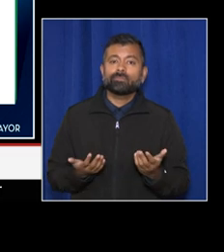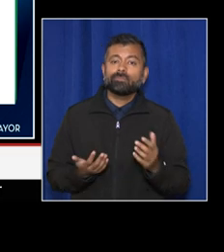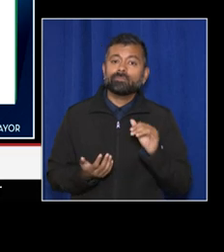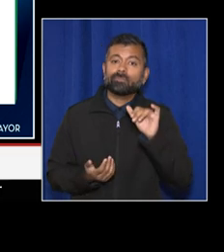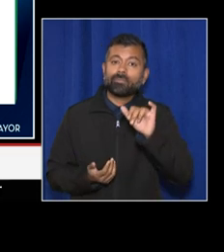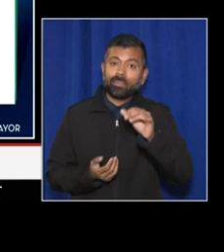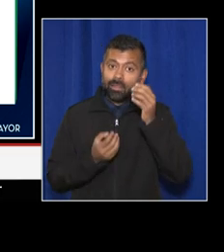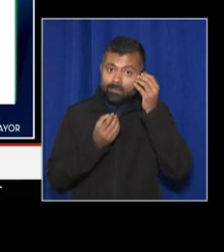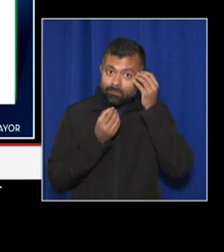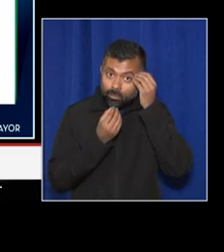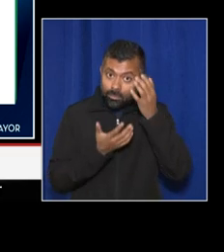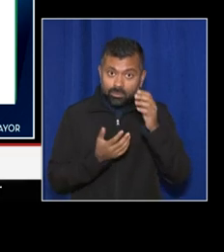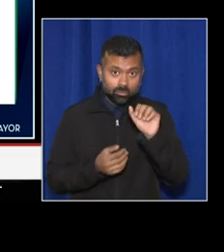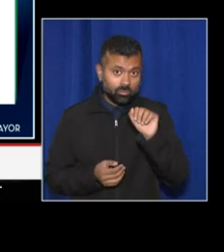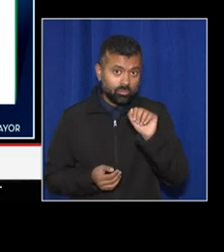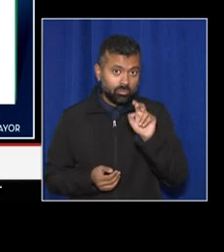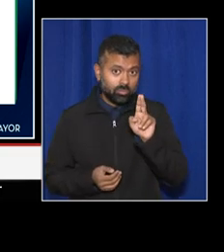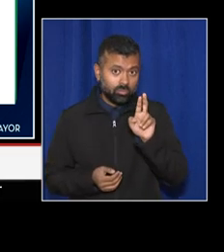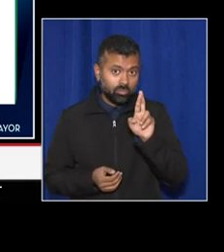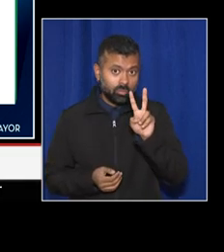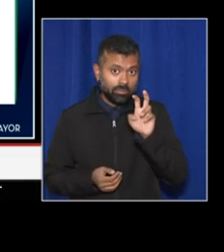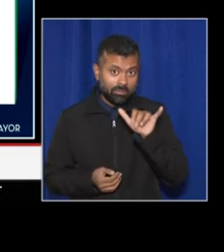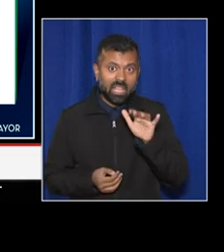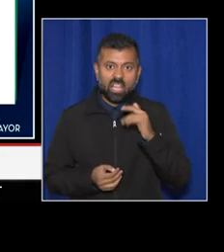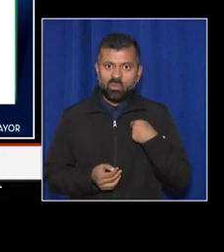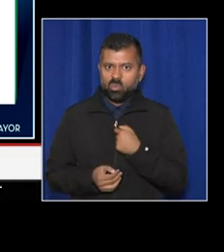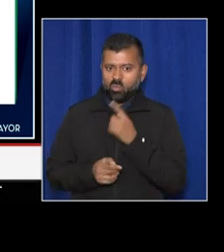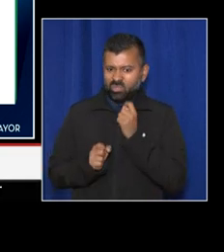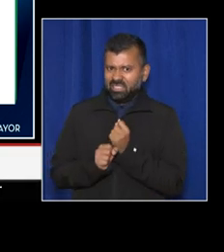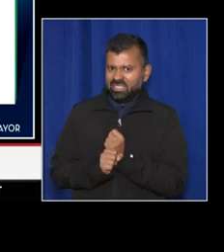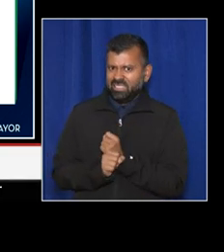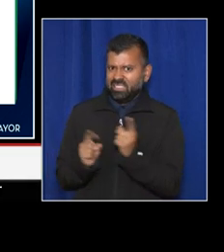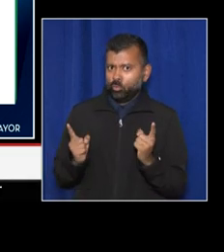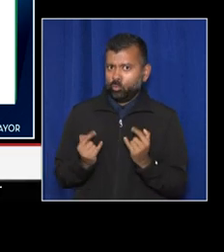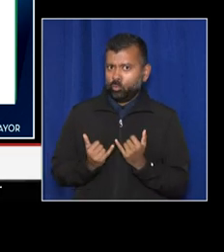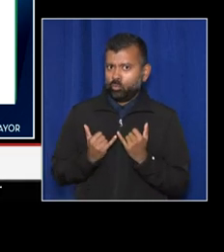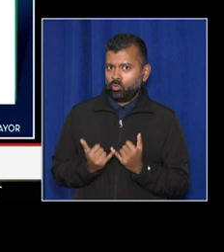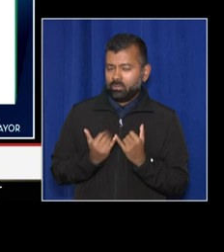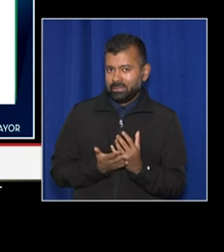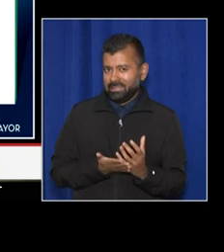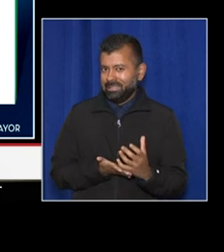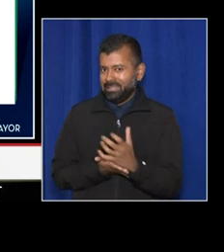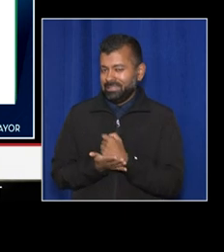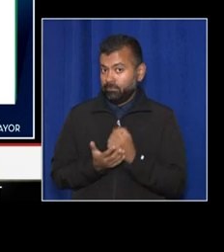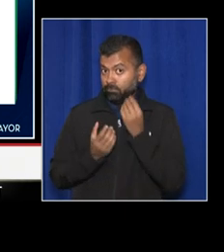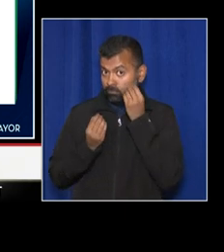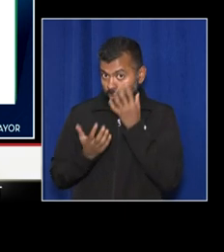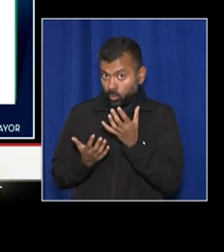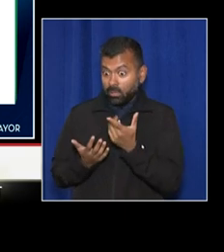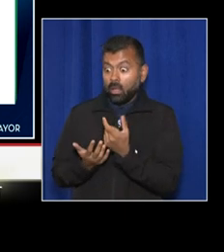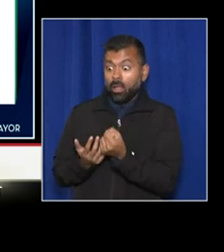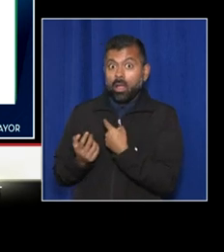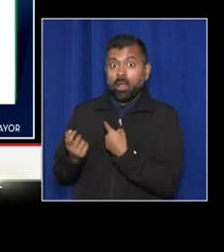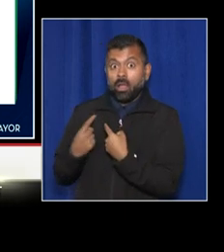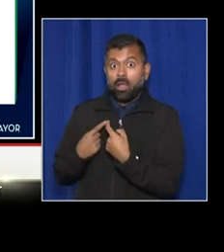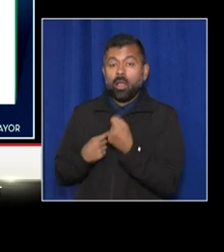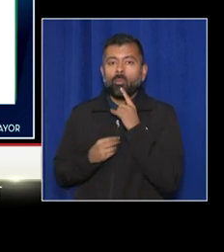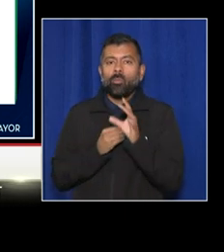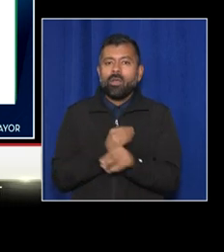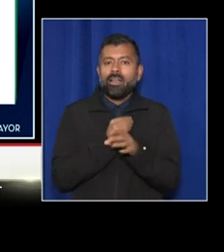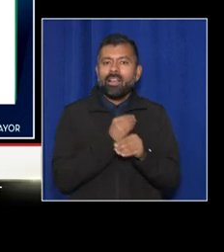survey today and aggregating that information quickly, and it will be posted again on this centralized website location,